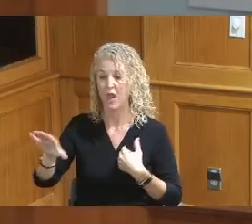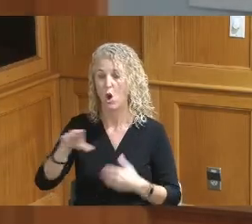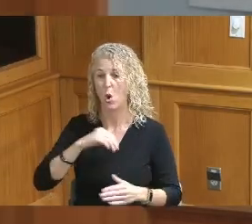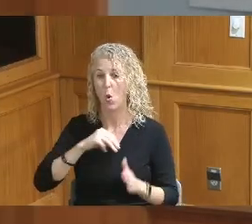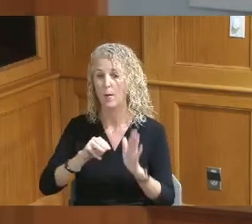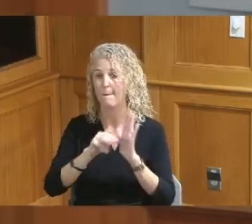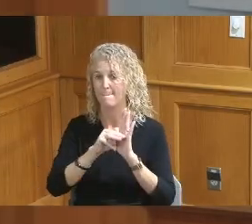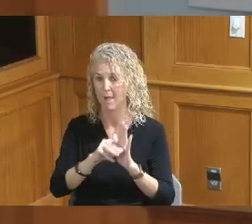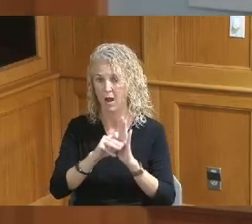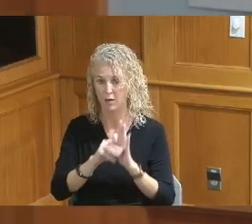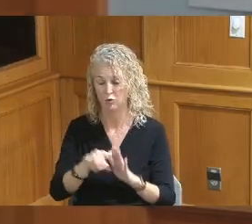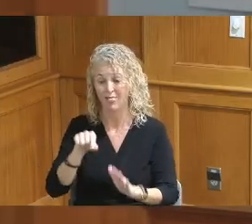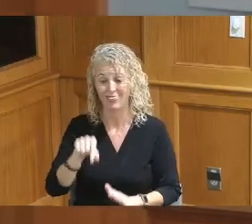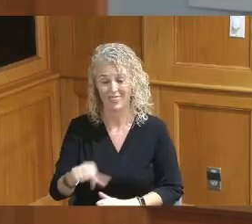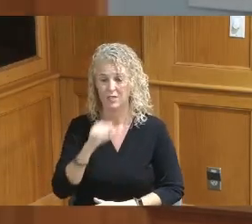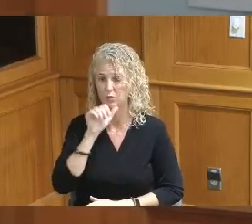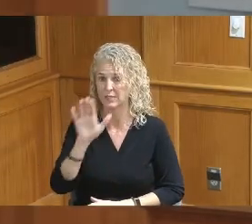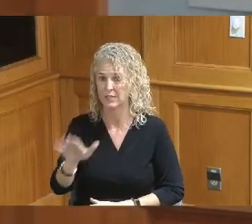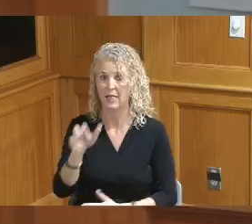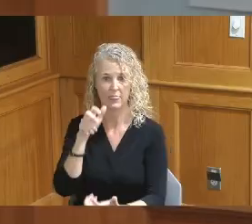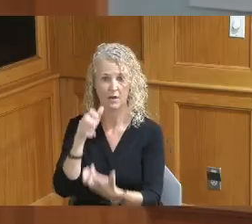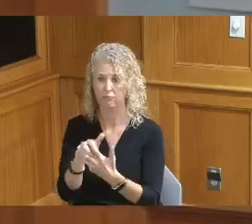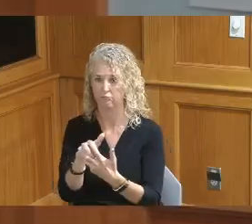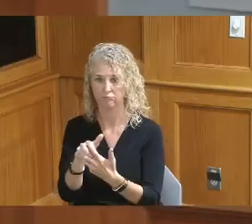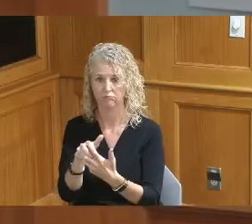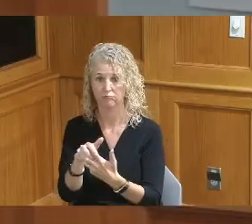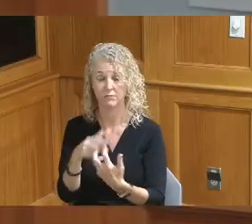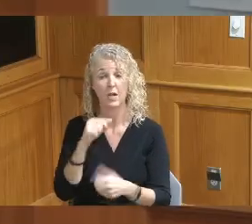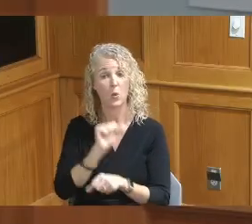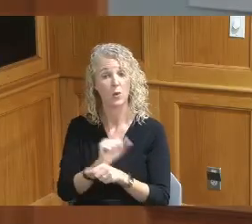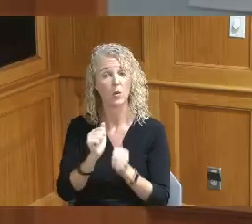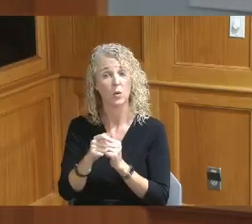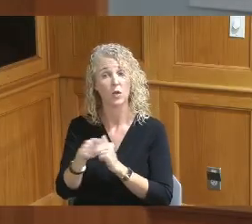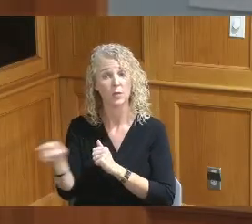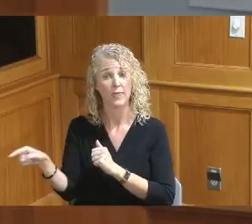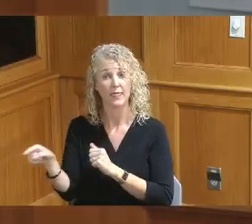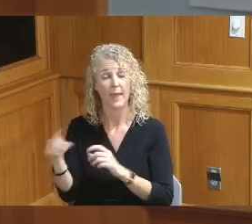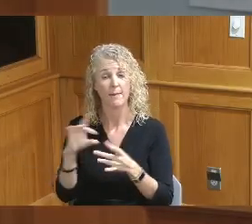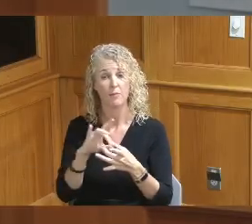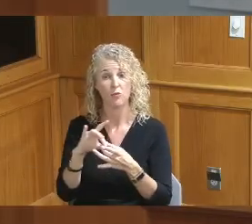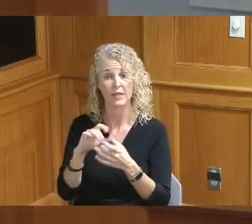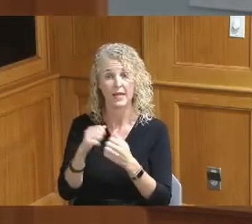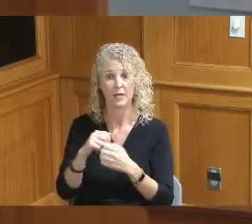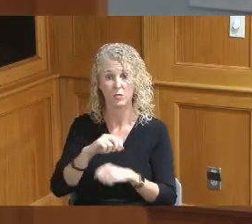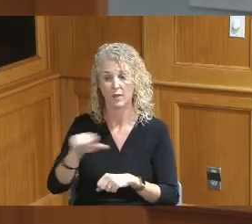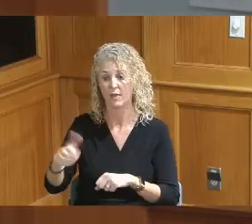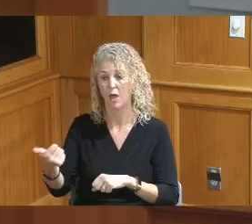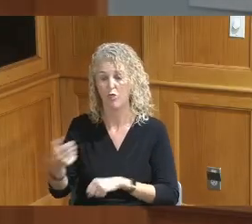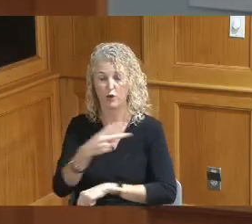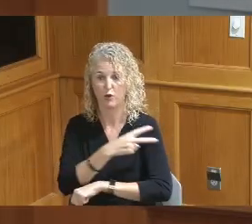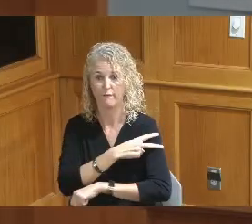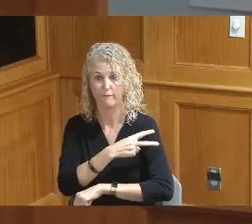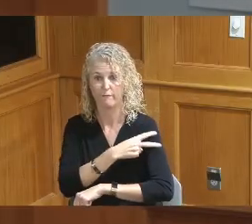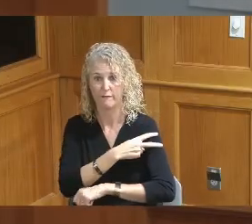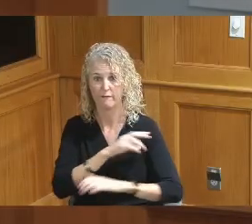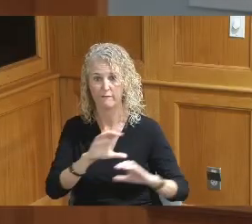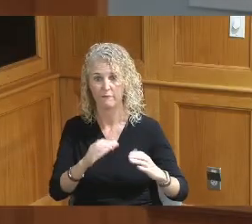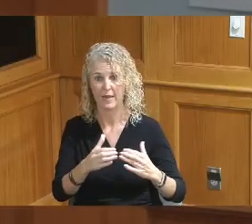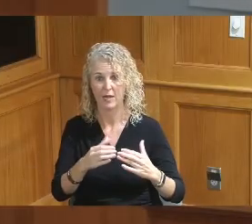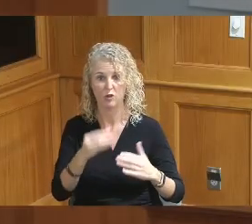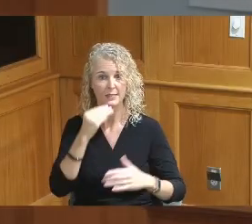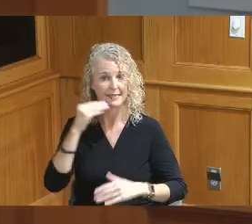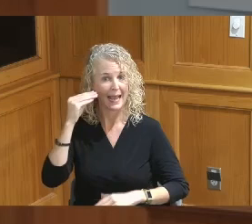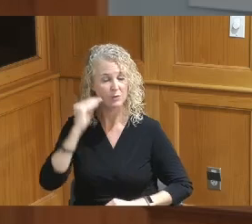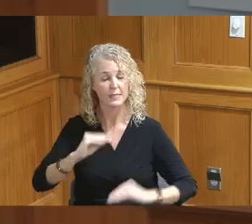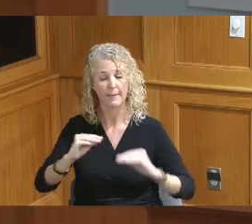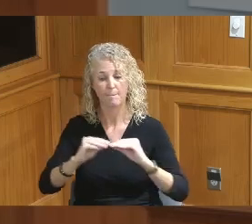wasn't their development model. But we work with them on regular veterans housing in more traditional